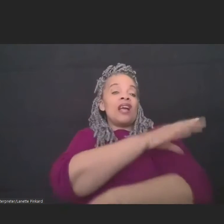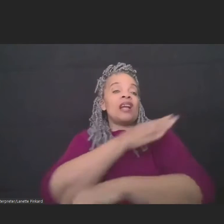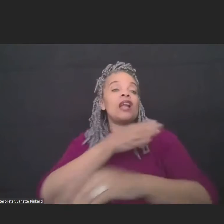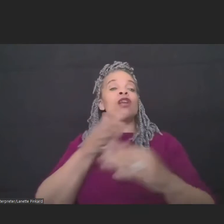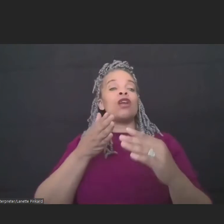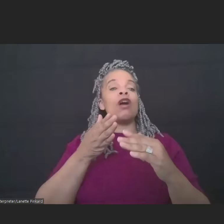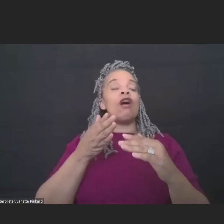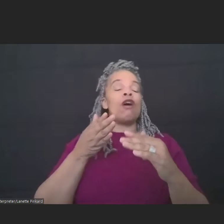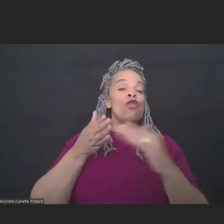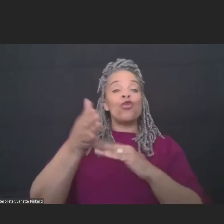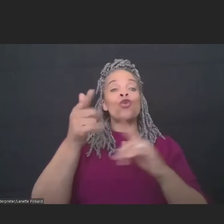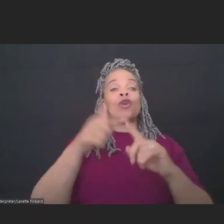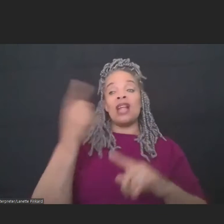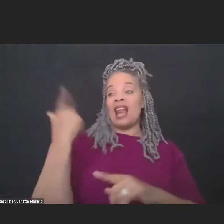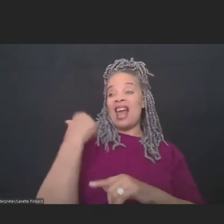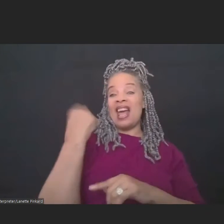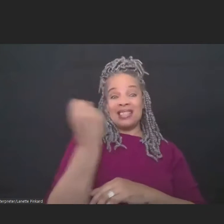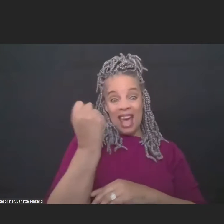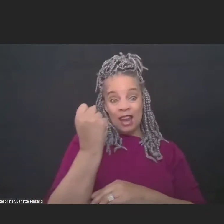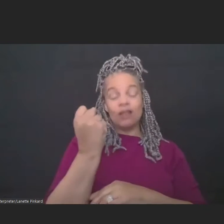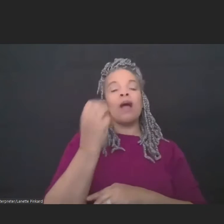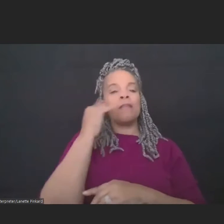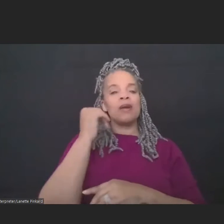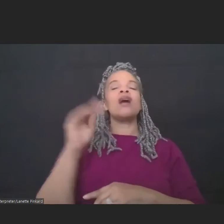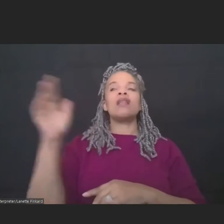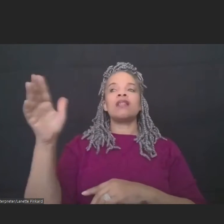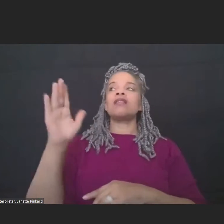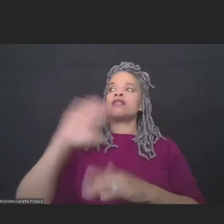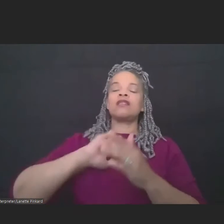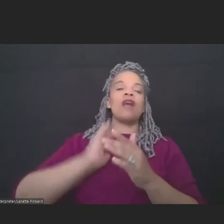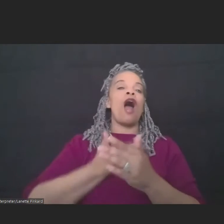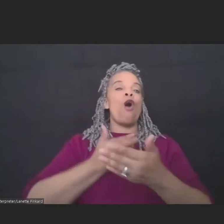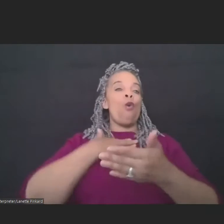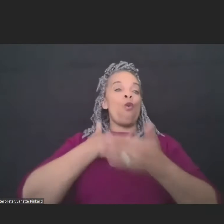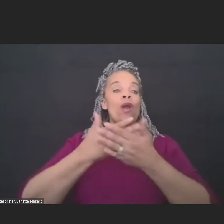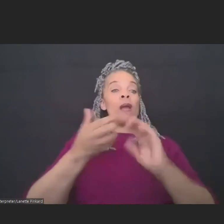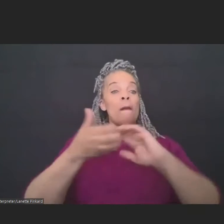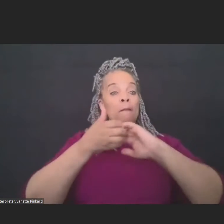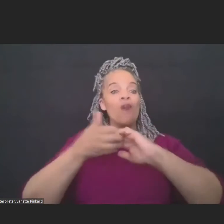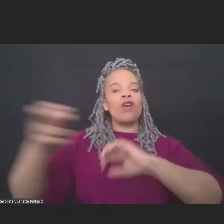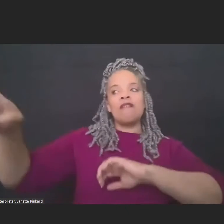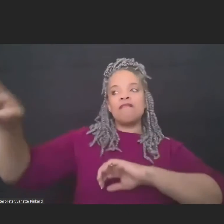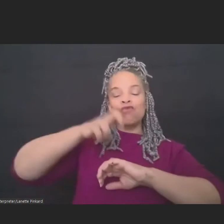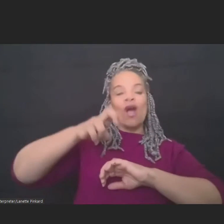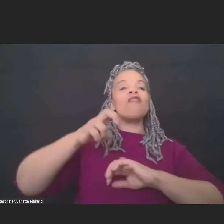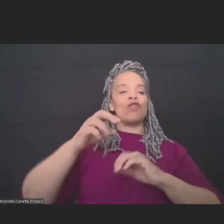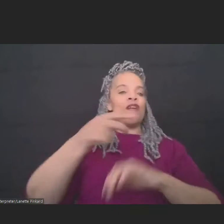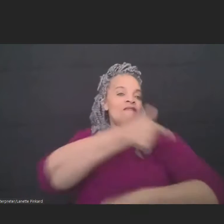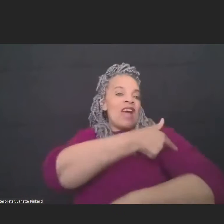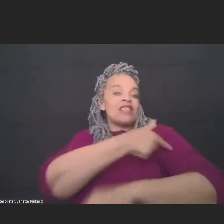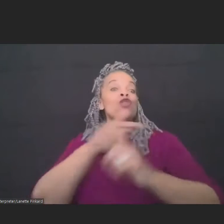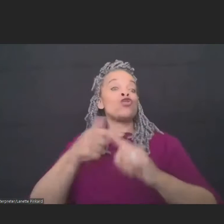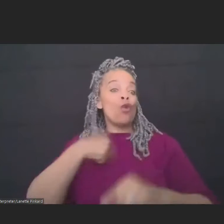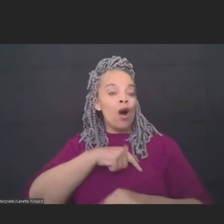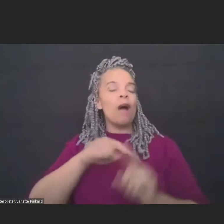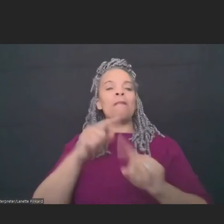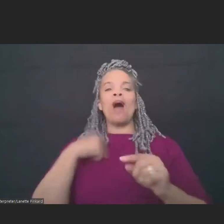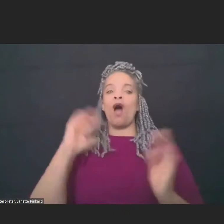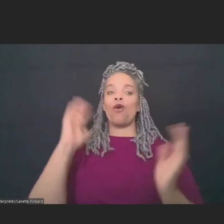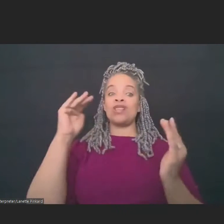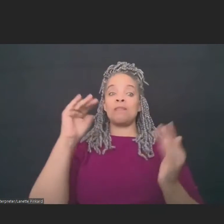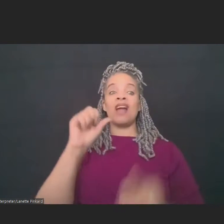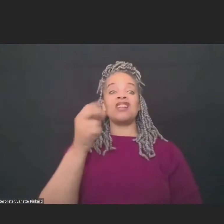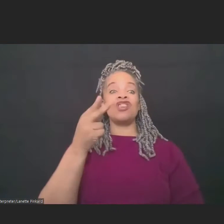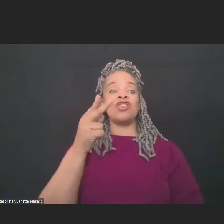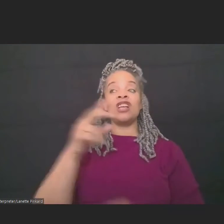our community partners to transfer vaccine to us. However, the expected shipments from the state still hadn't arrived at the